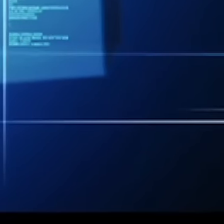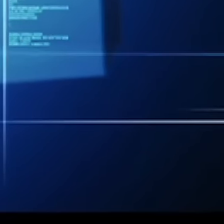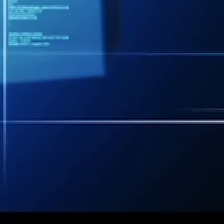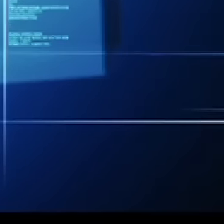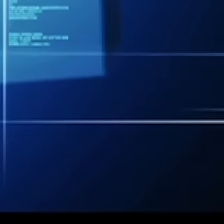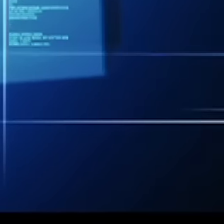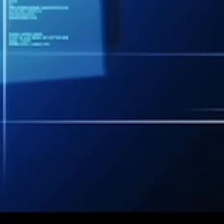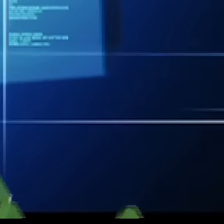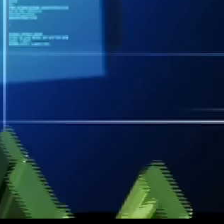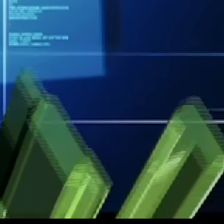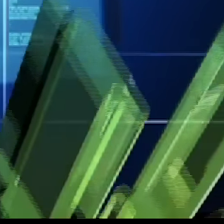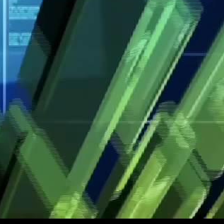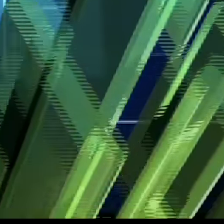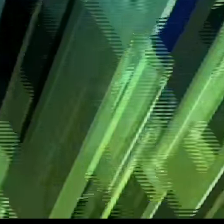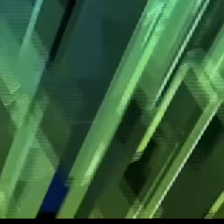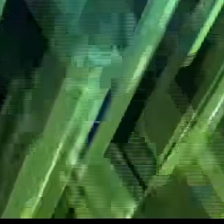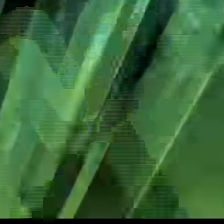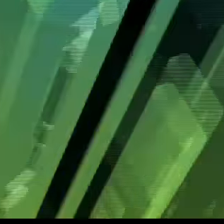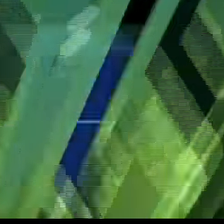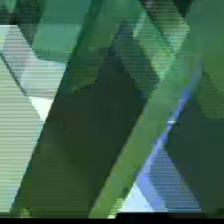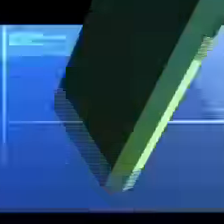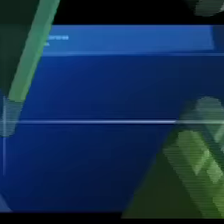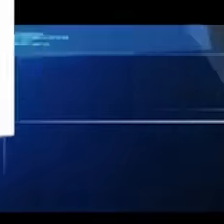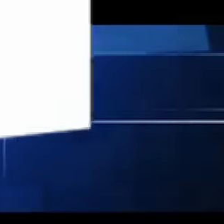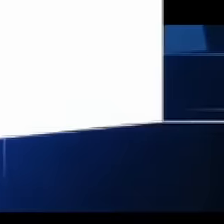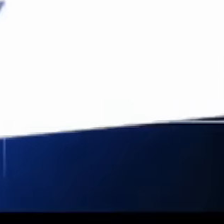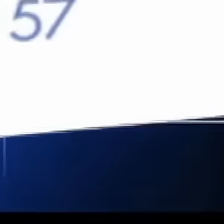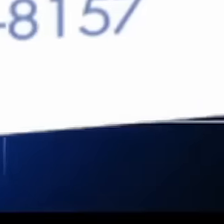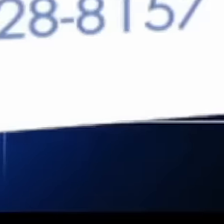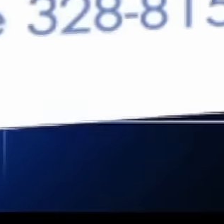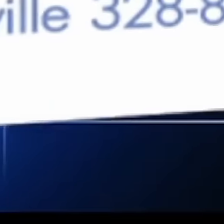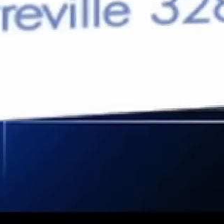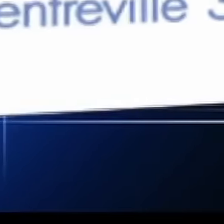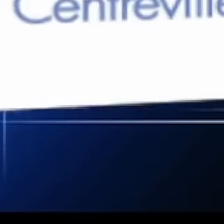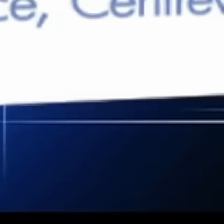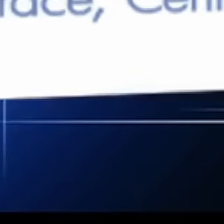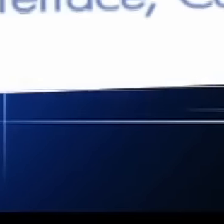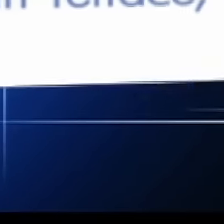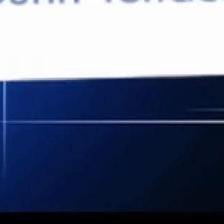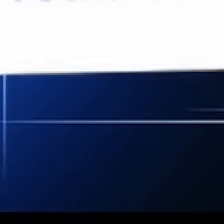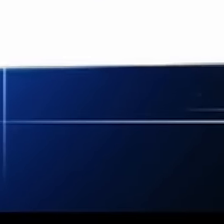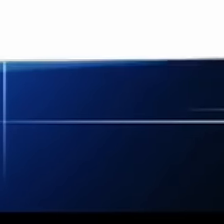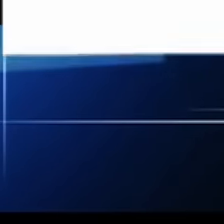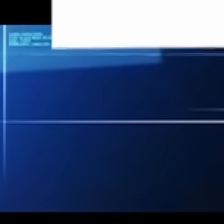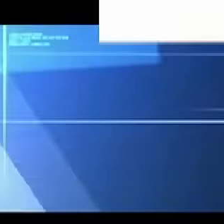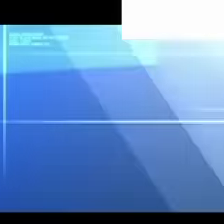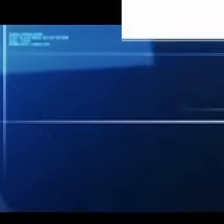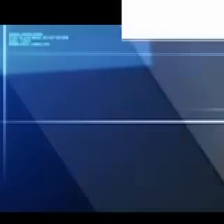This is ZNS Total Sports, brought to you by Fourth Terrace Diagnostic Center.